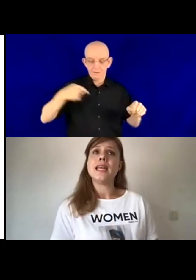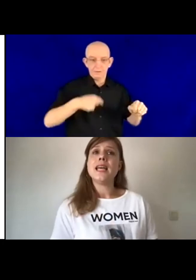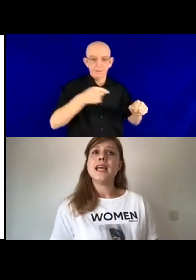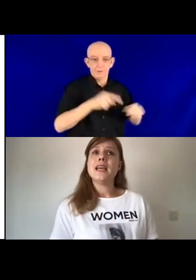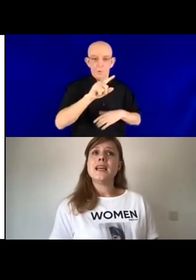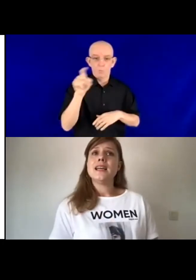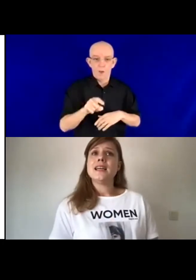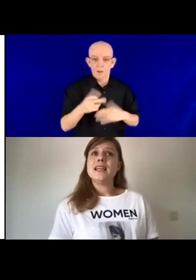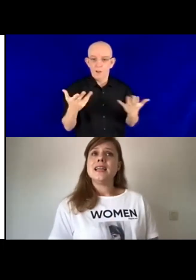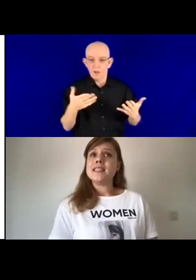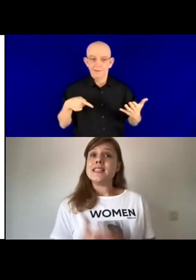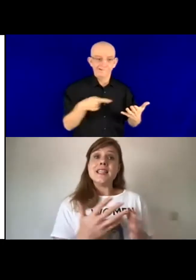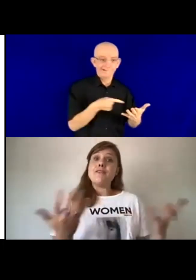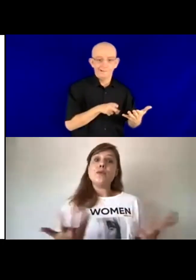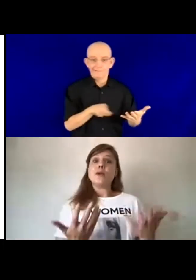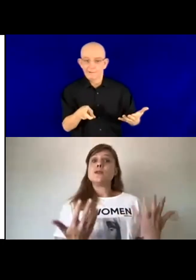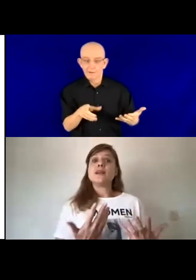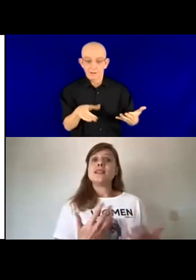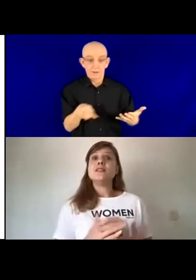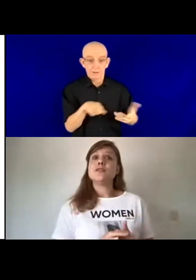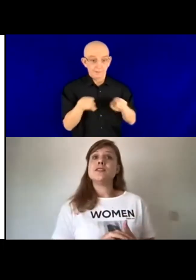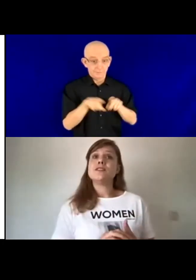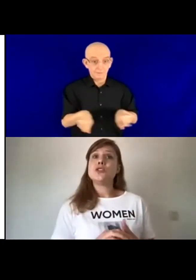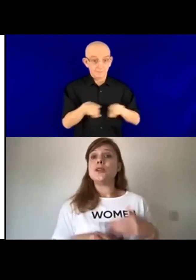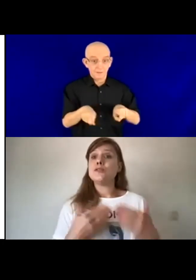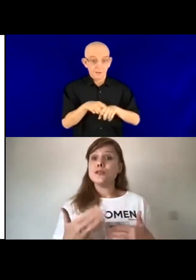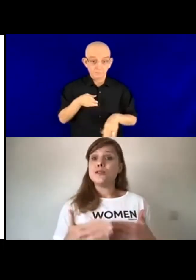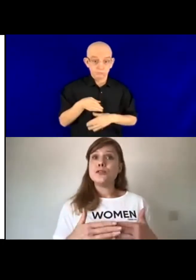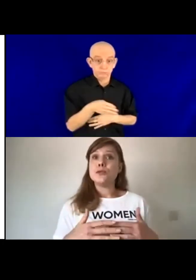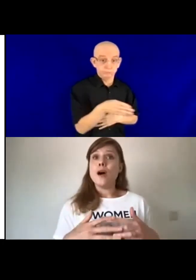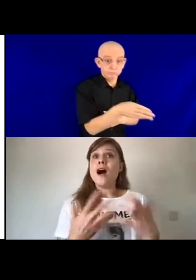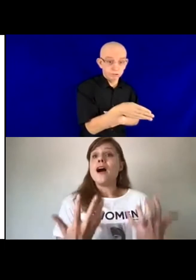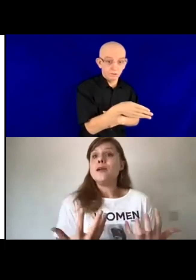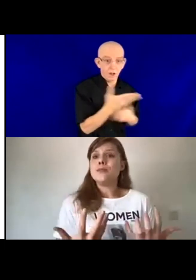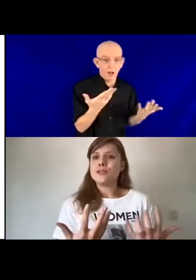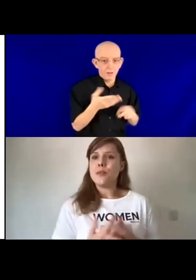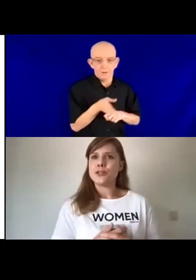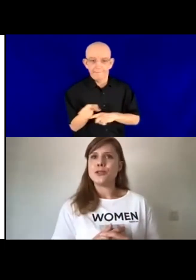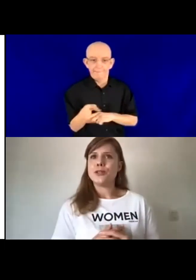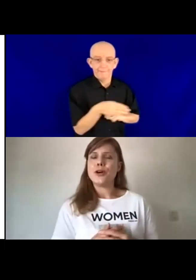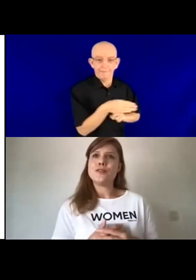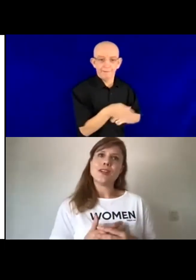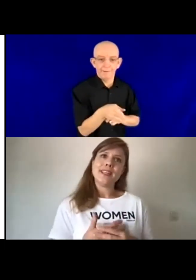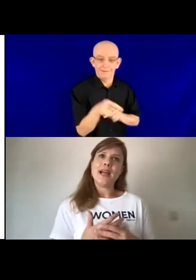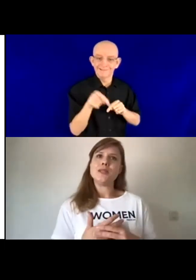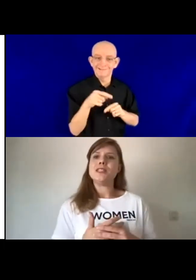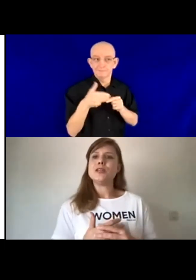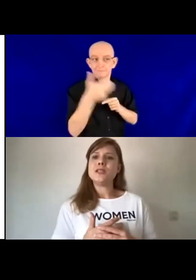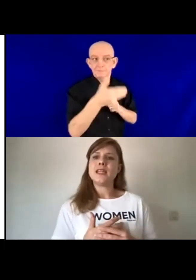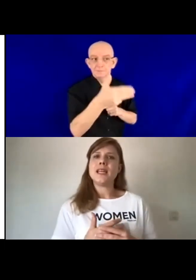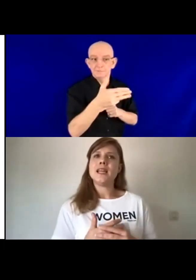interpreting. Is it in everyone's best interest to evolve to a hybrid model of sign